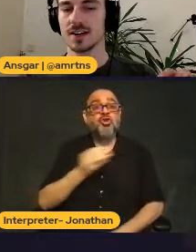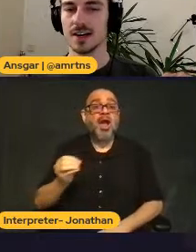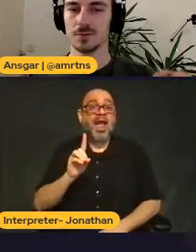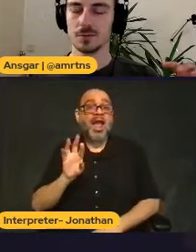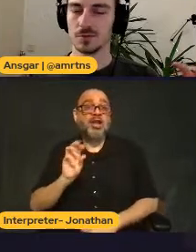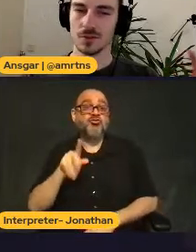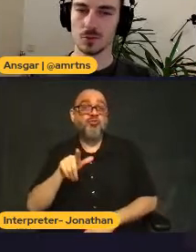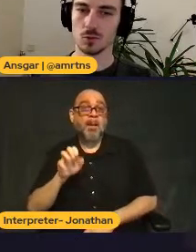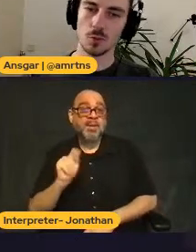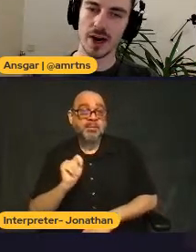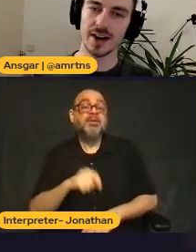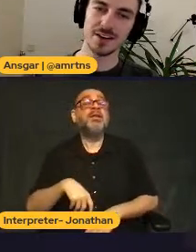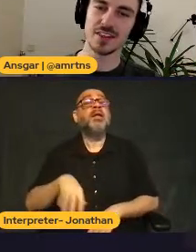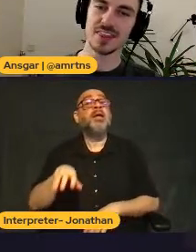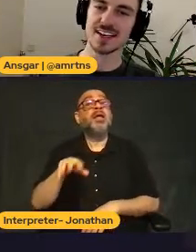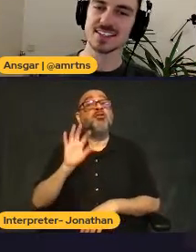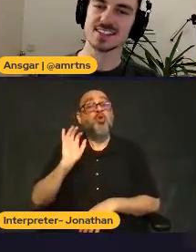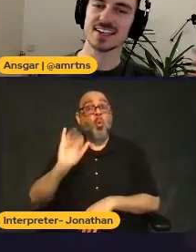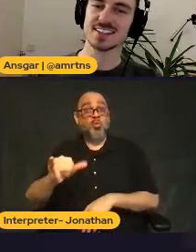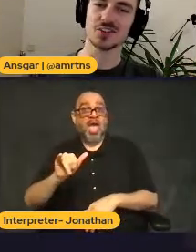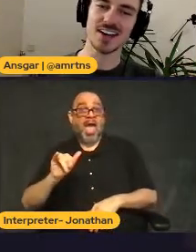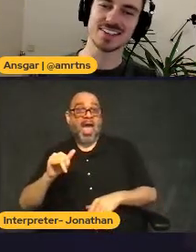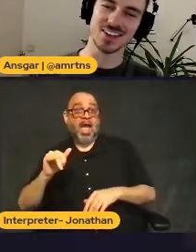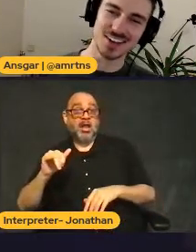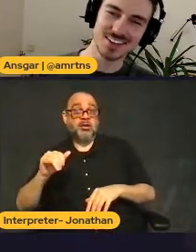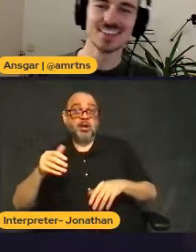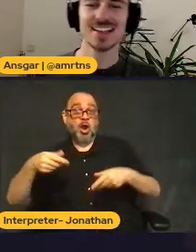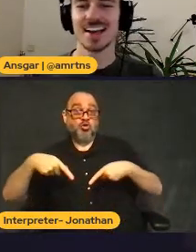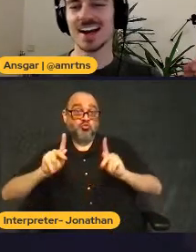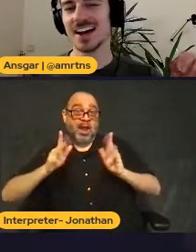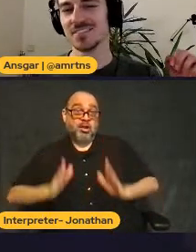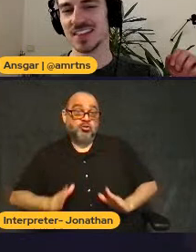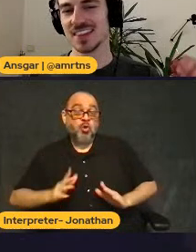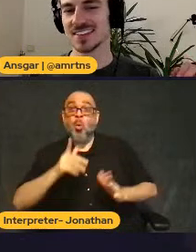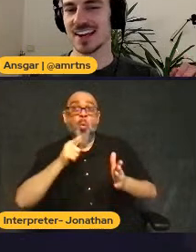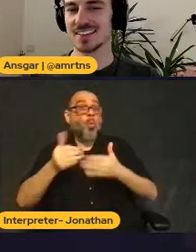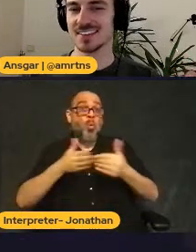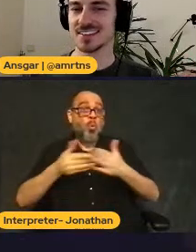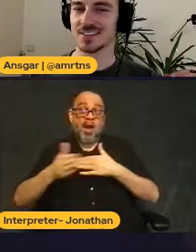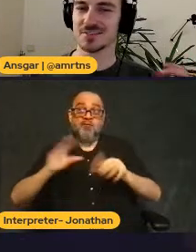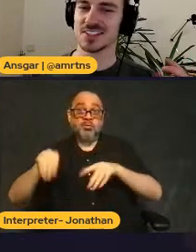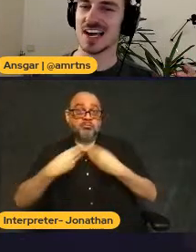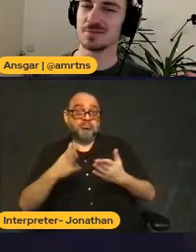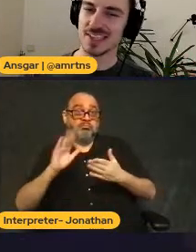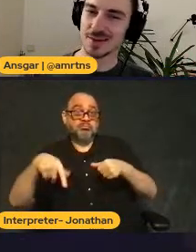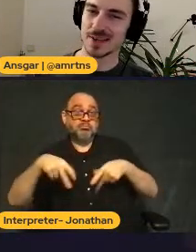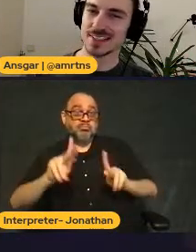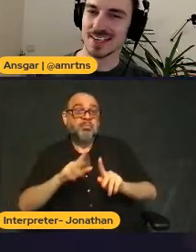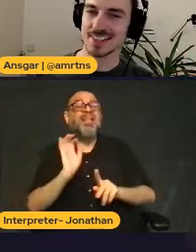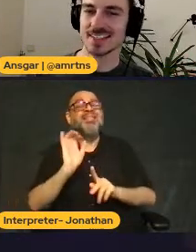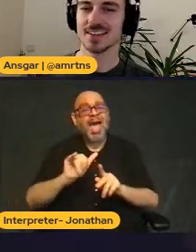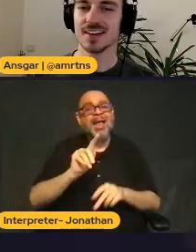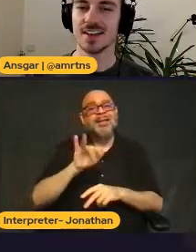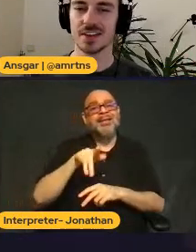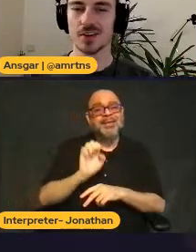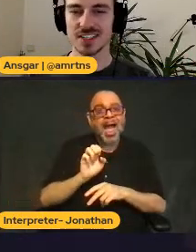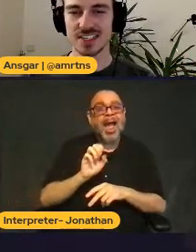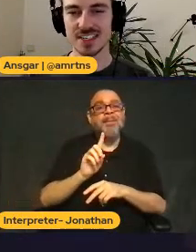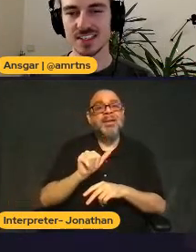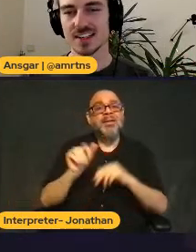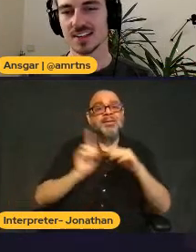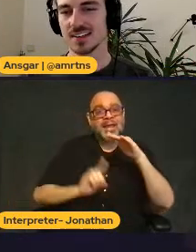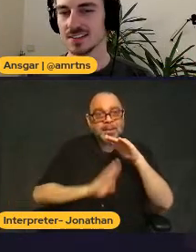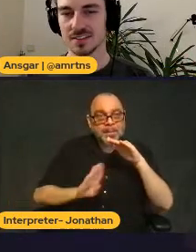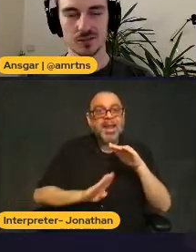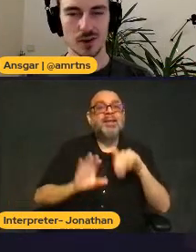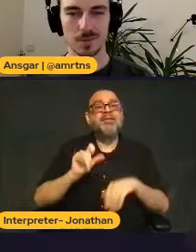grantor, wherever the access gets granted on, in this case is of the type database cluster, and the